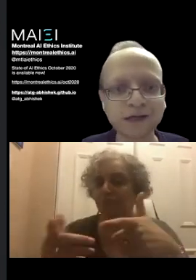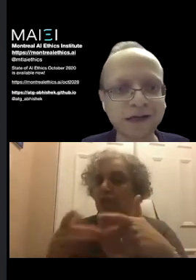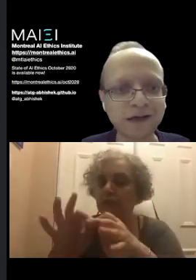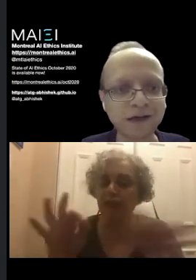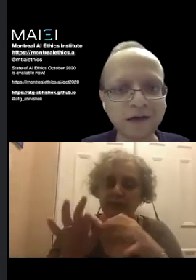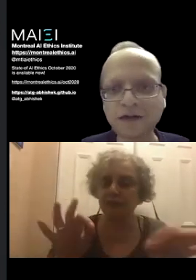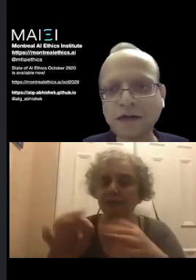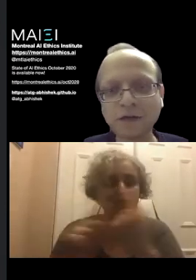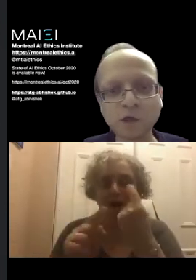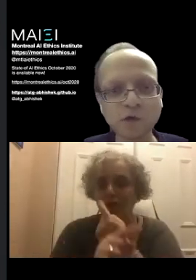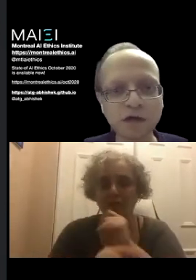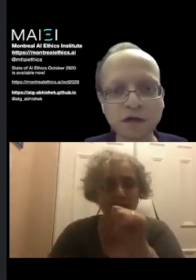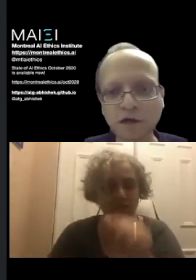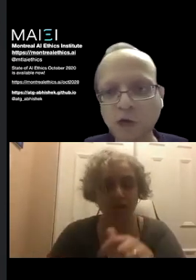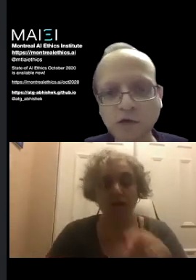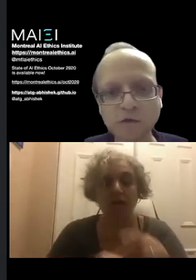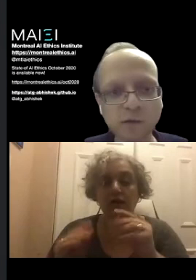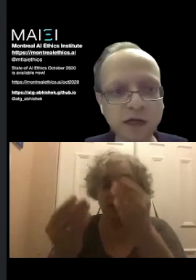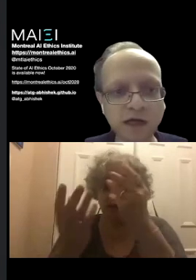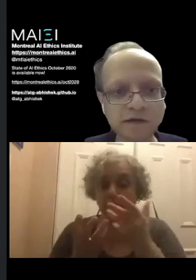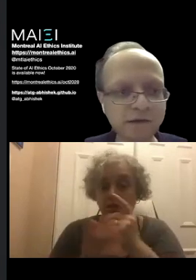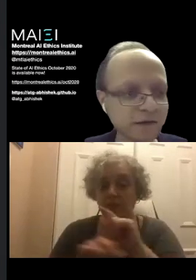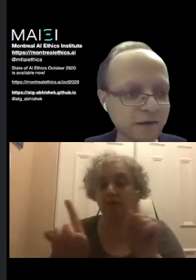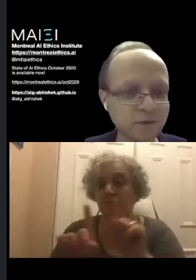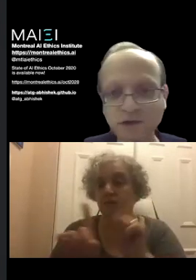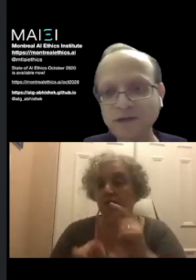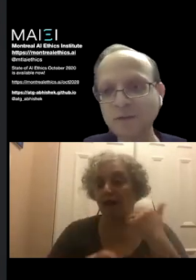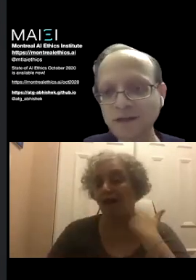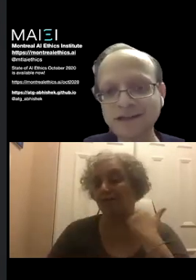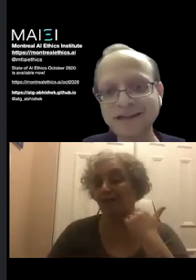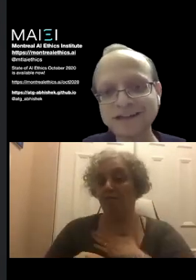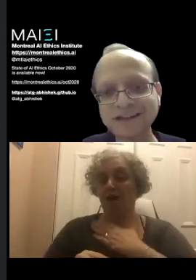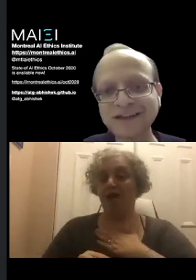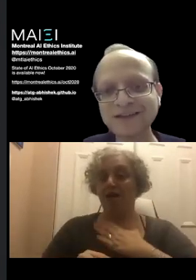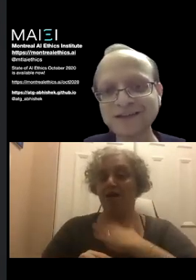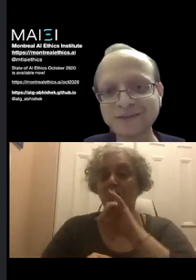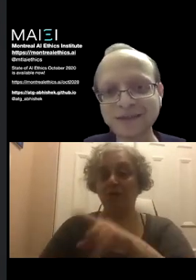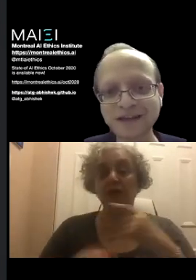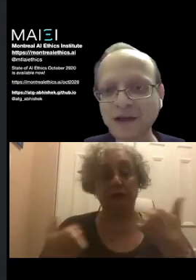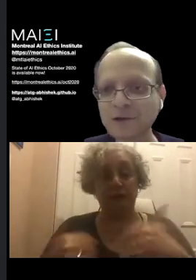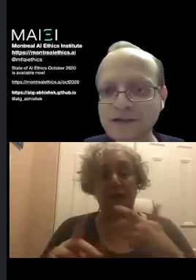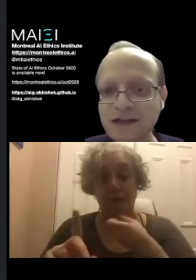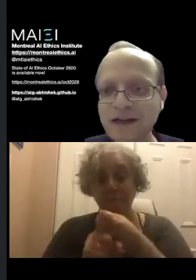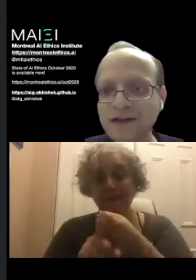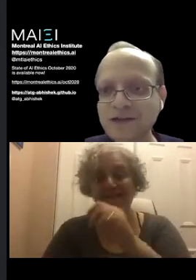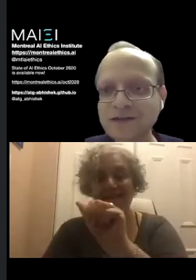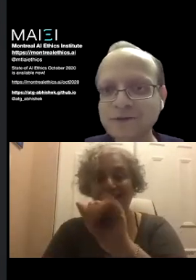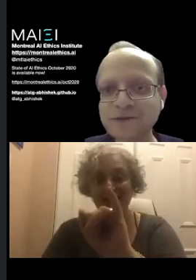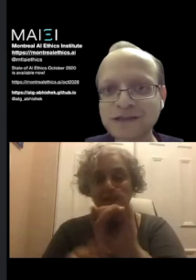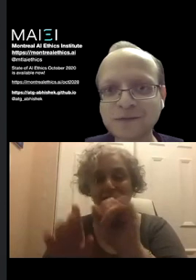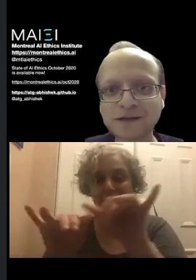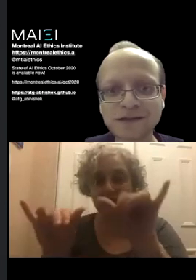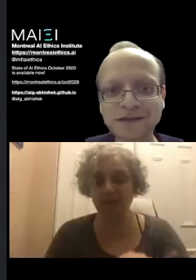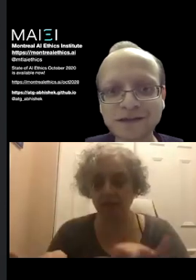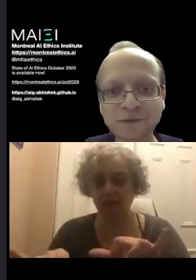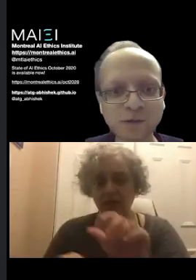problem. And let me know. It might also be my accent, which is something that AI systems, I don't know, is it an AI transcription